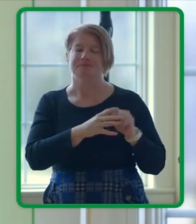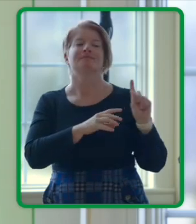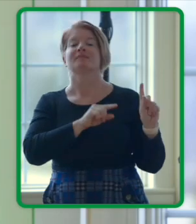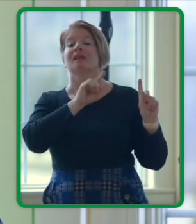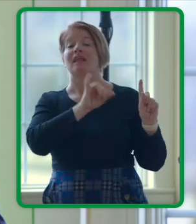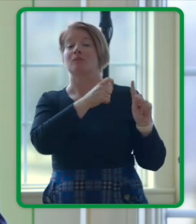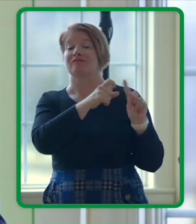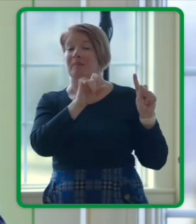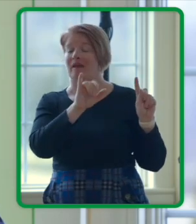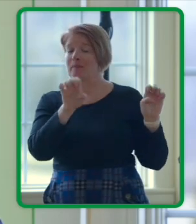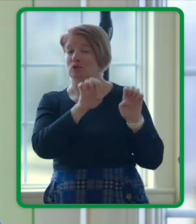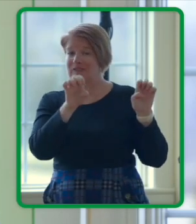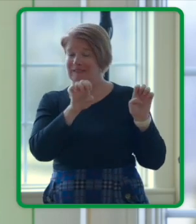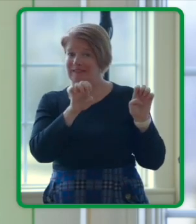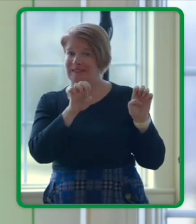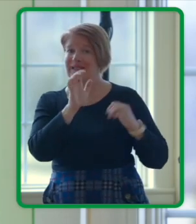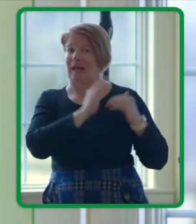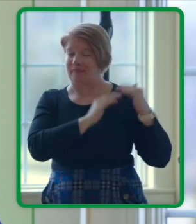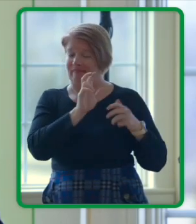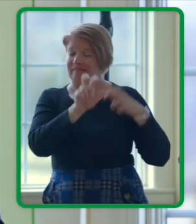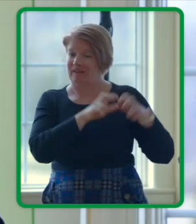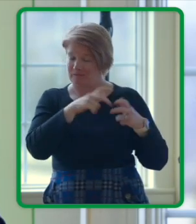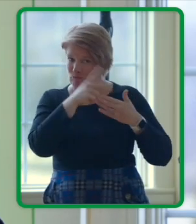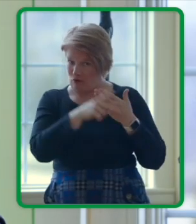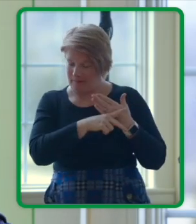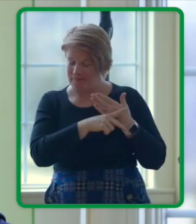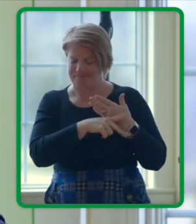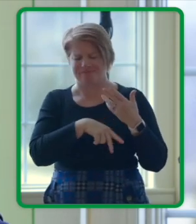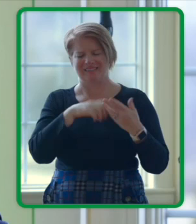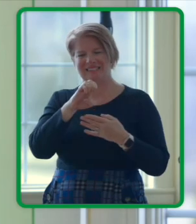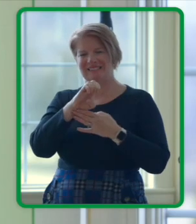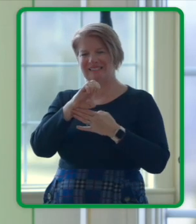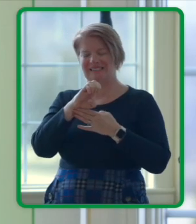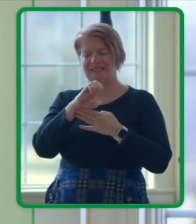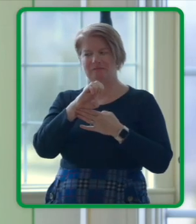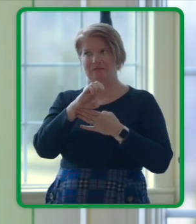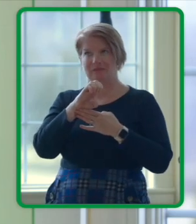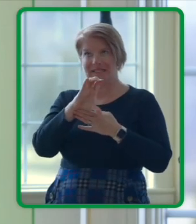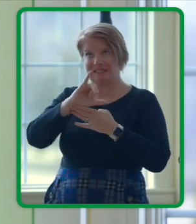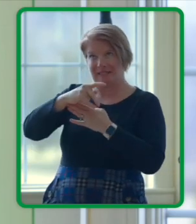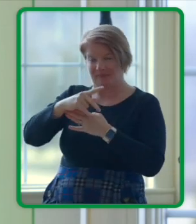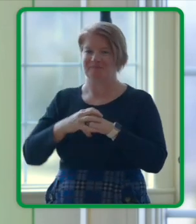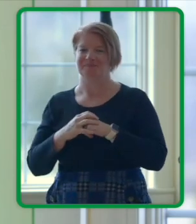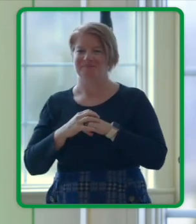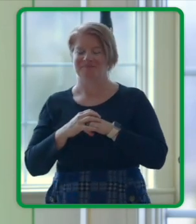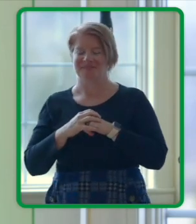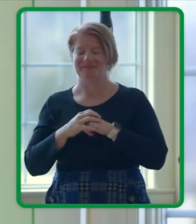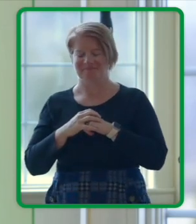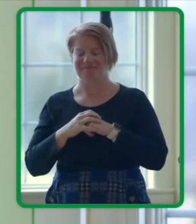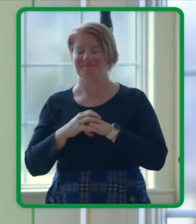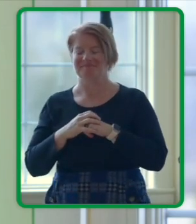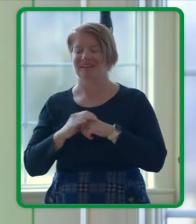of the Emergency Capital Investment Program, also known as ESIP. This low-interest funding